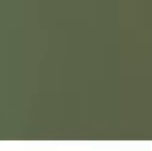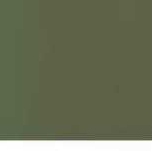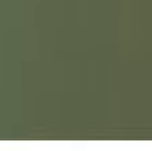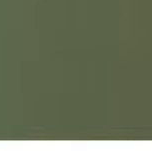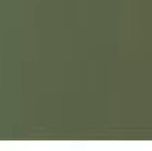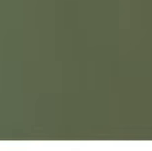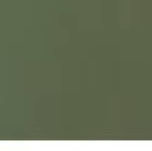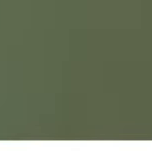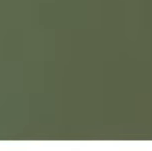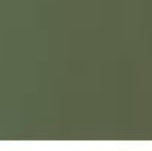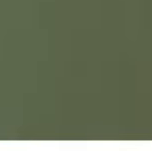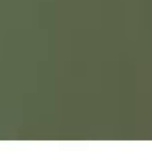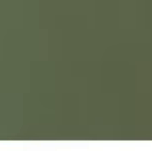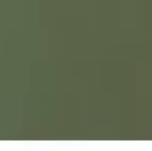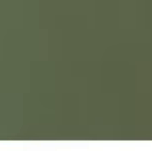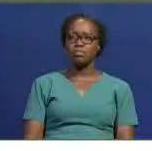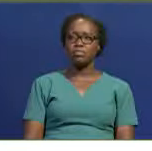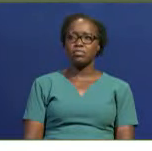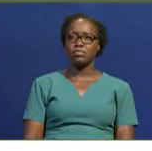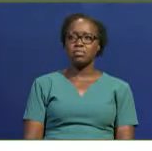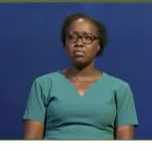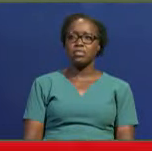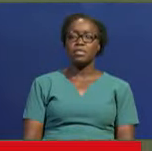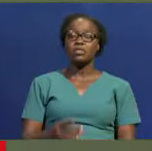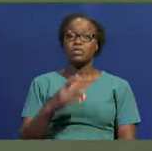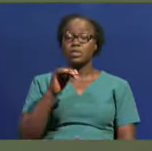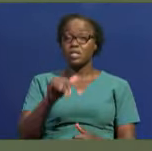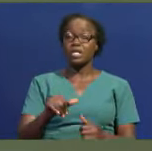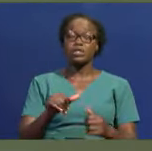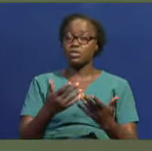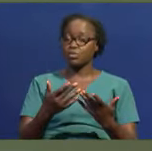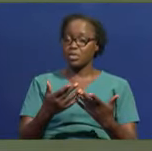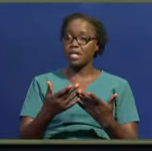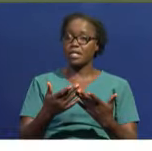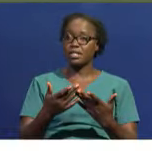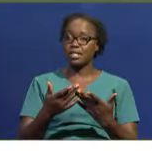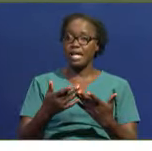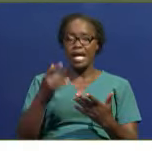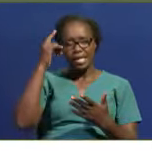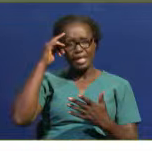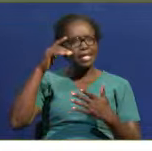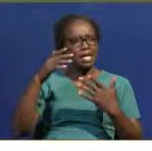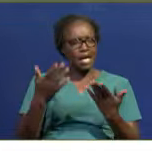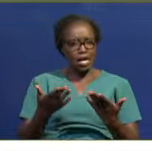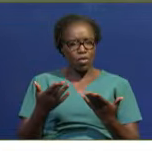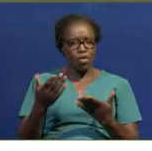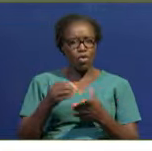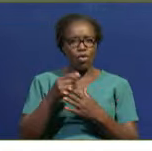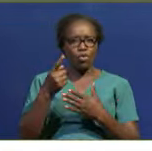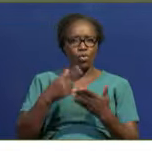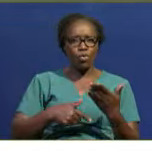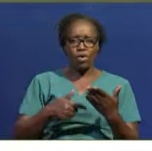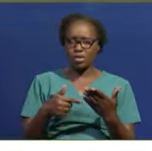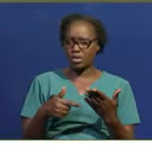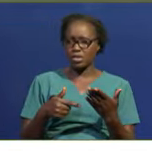sufficient so that we can begin to figure out how what was